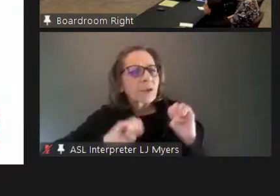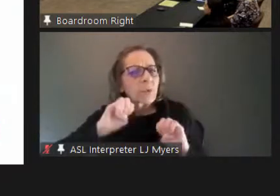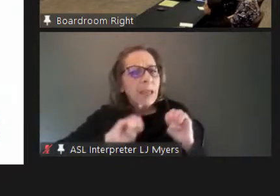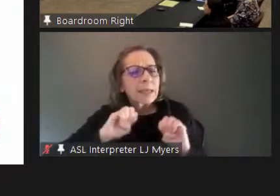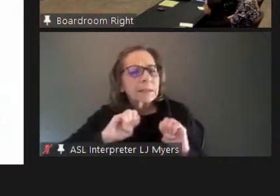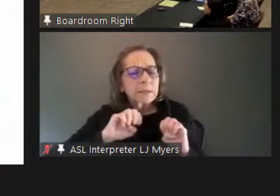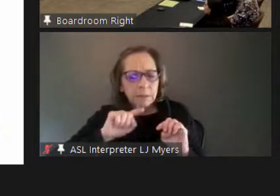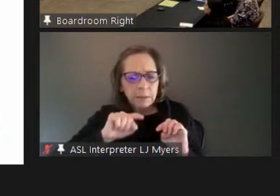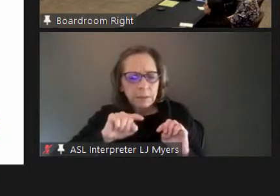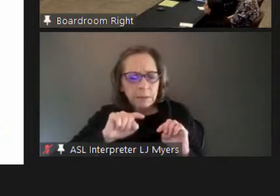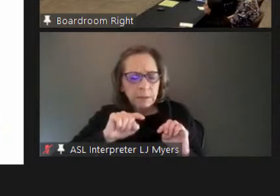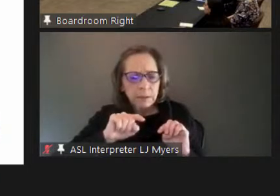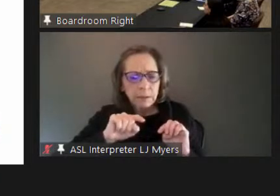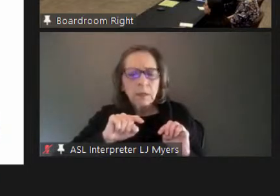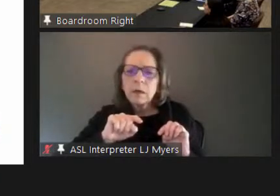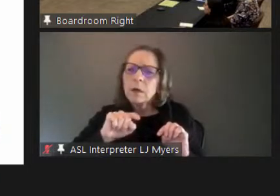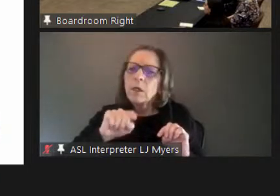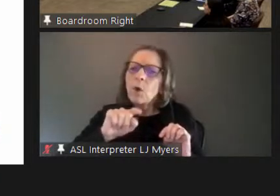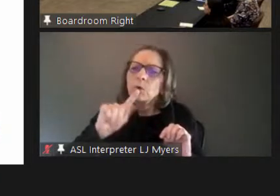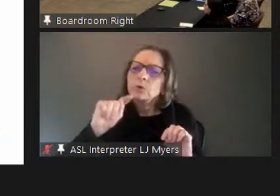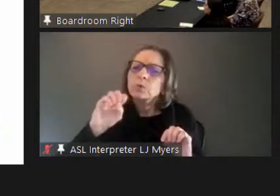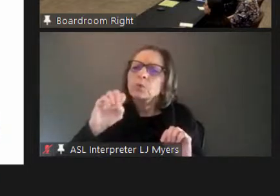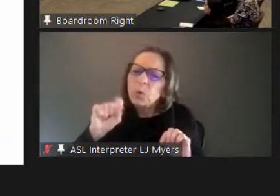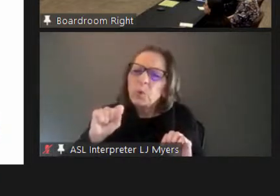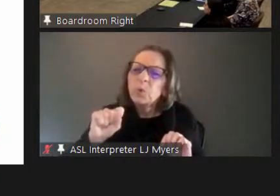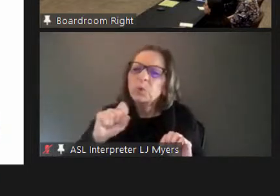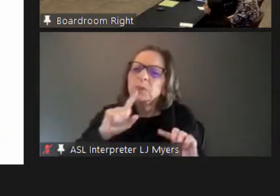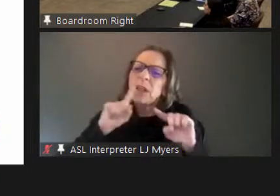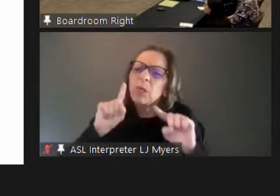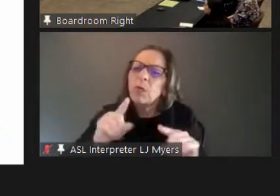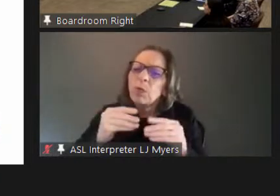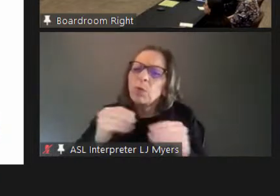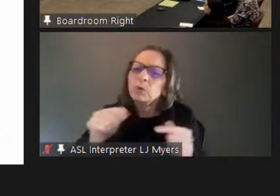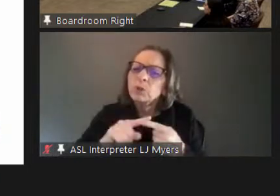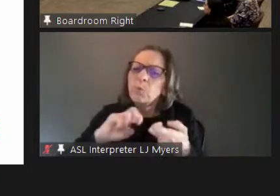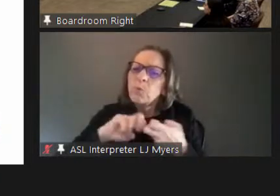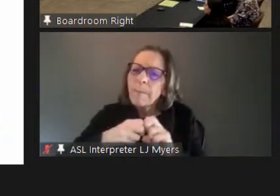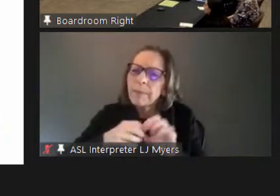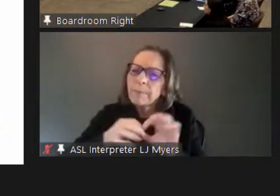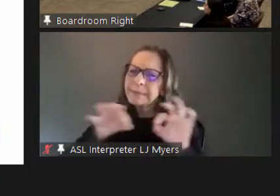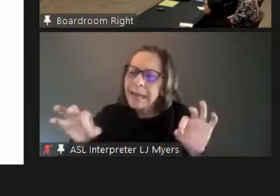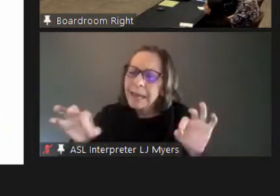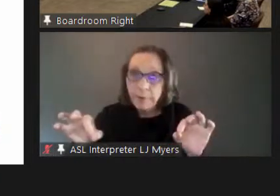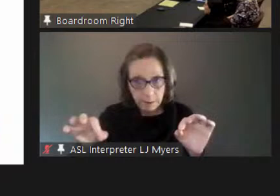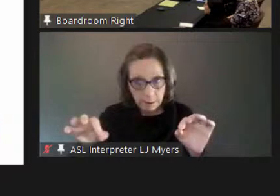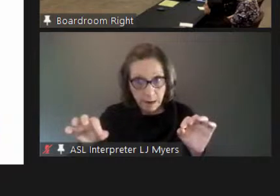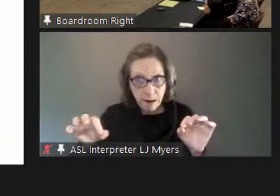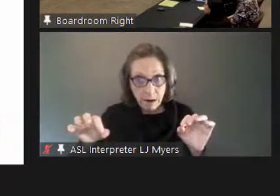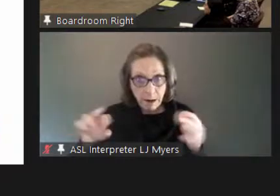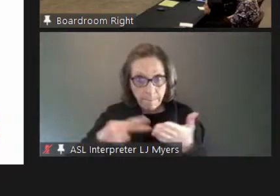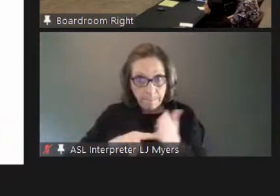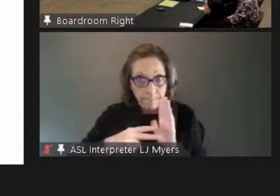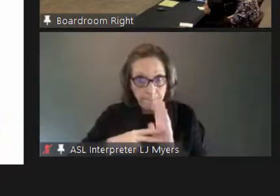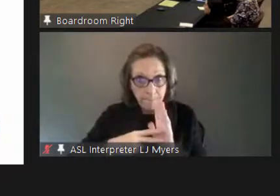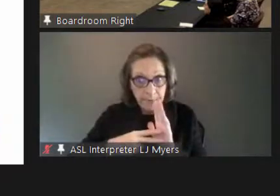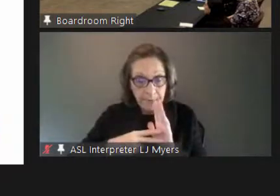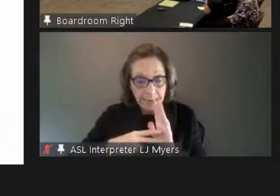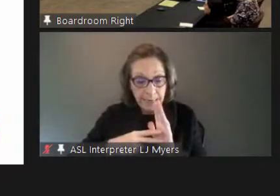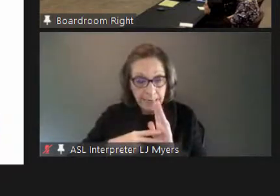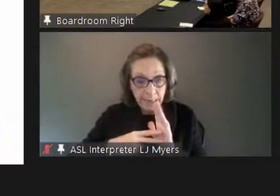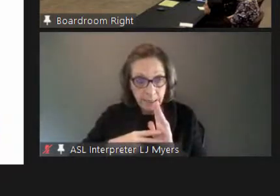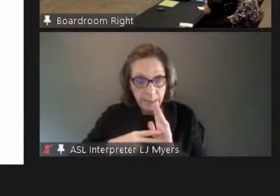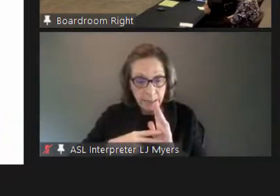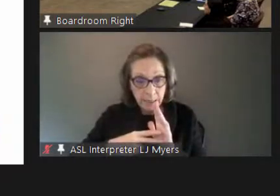the proposed tools or solutions to the problem statement, are you taking